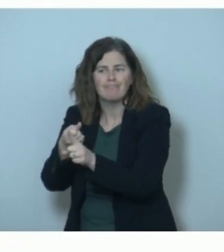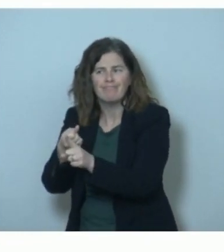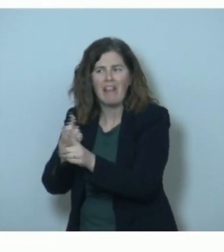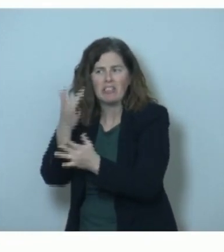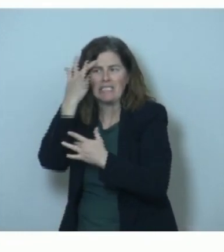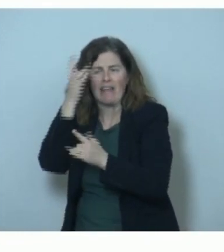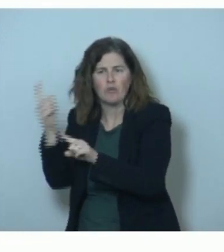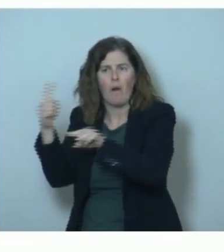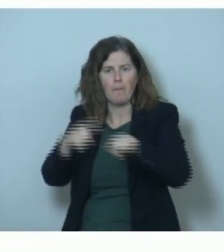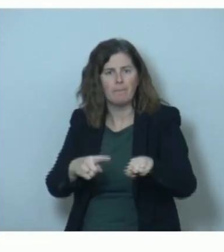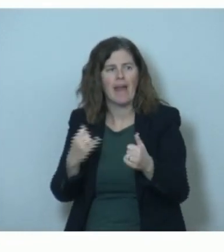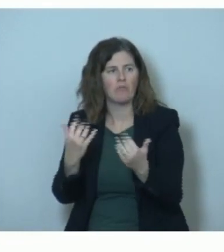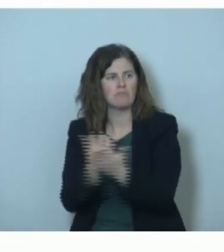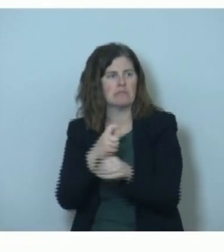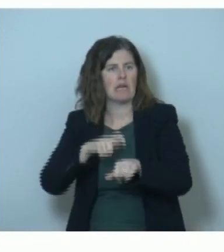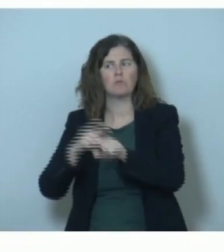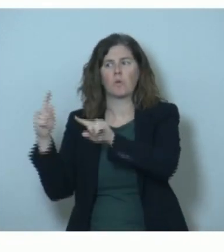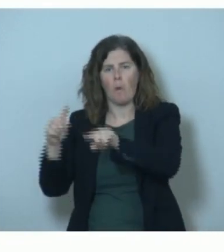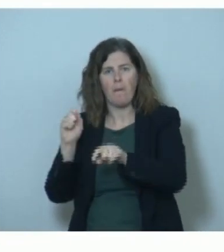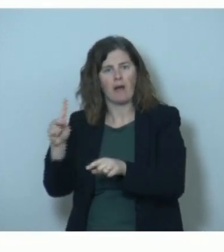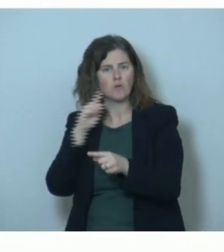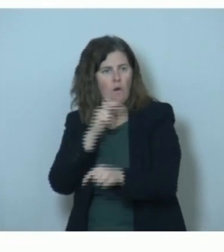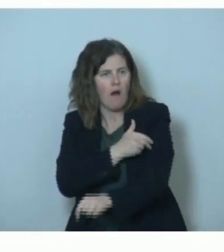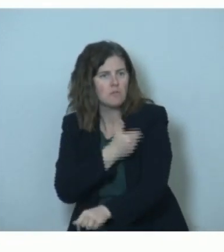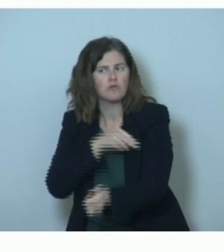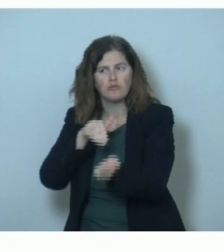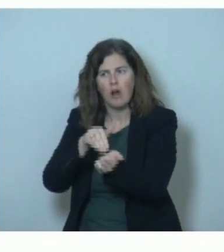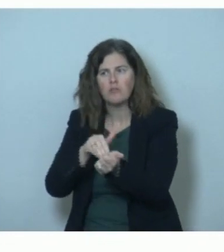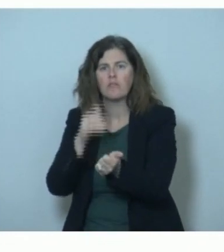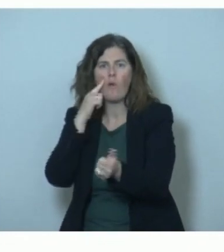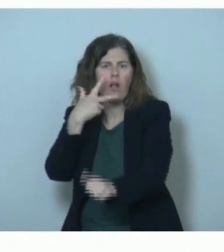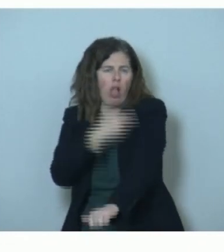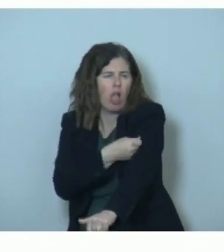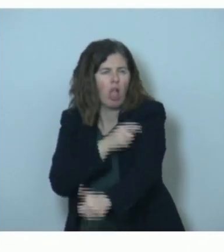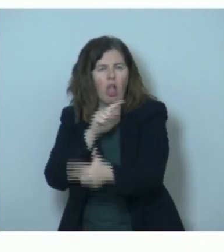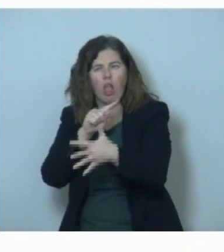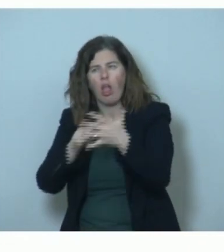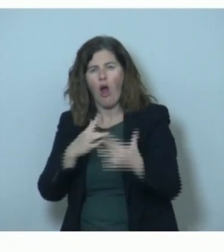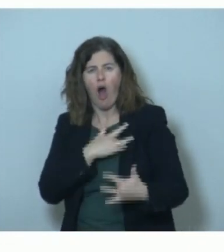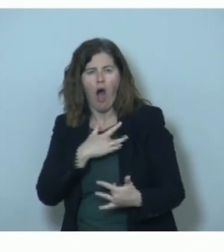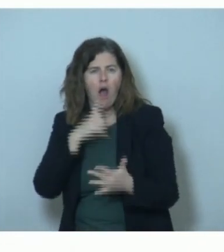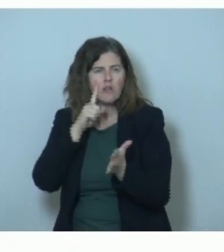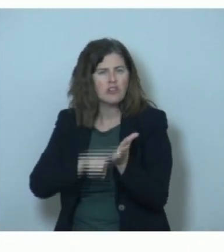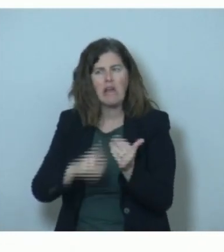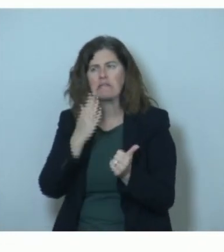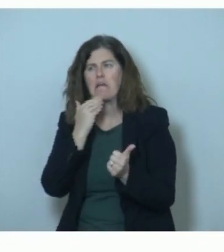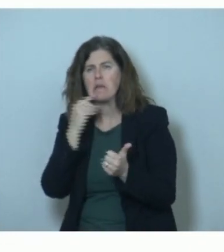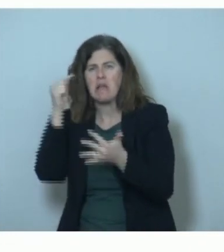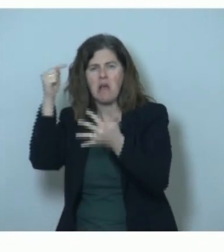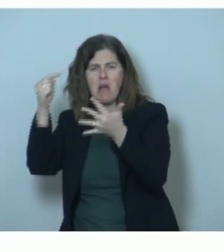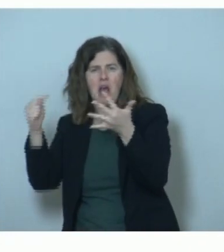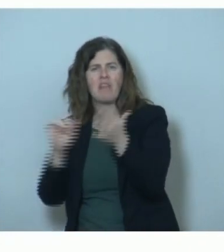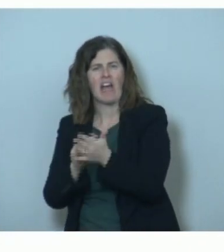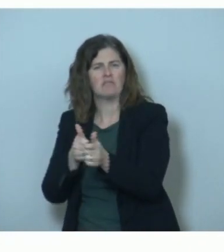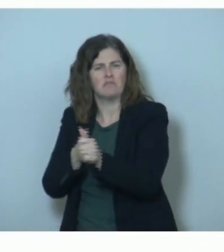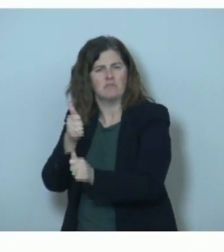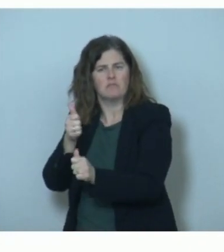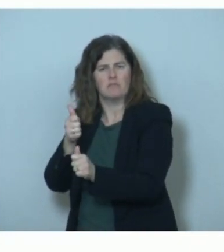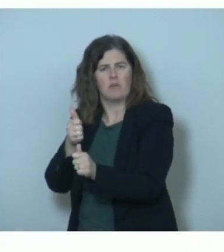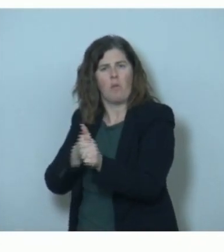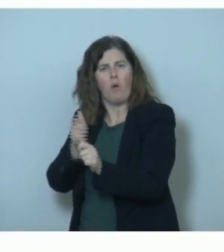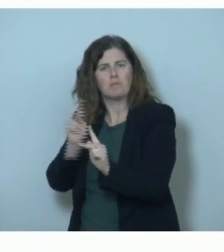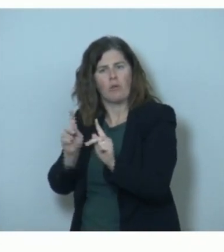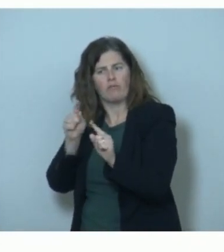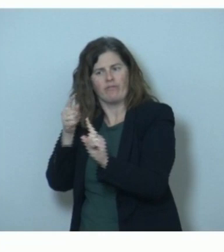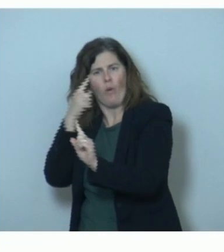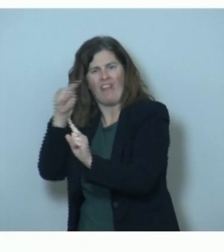to resume that care, get your kids immunized, get your heart or diabetes or other conditions checked. We've seen a